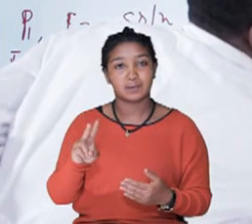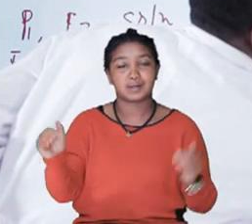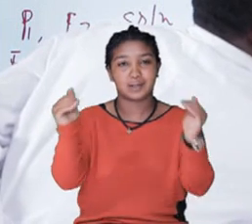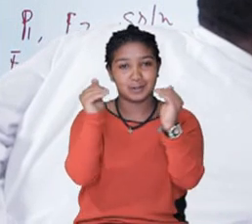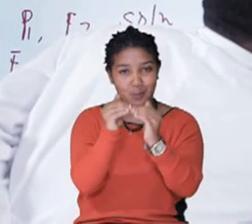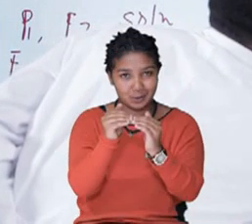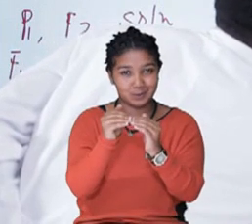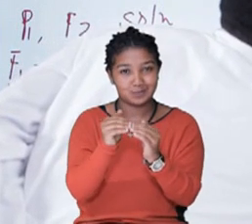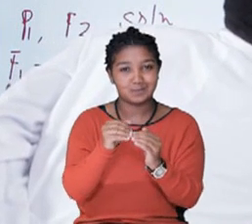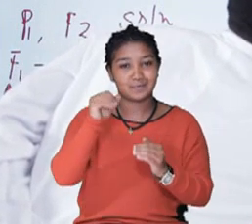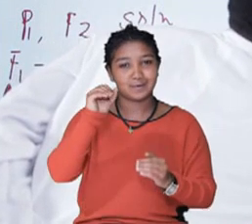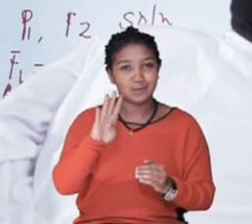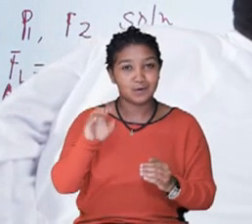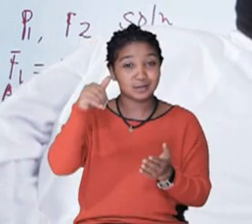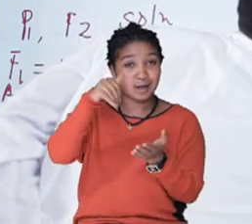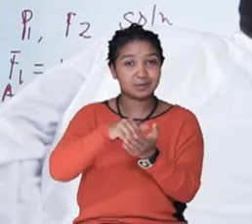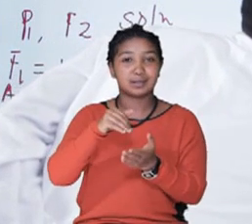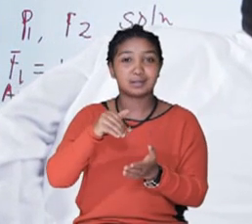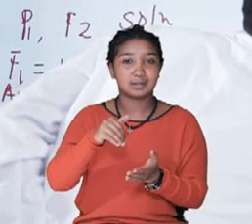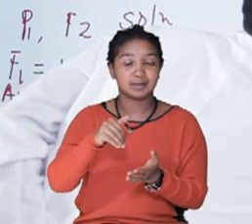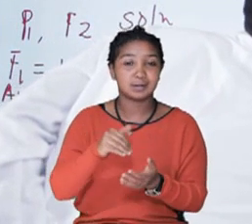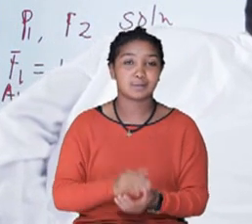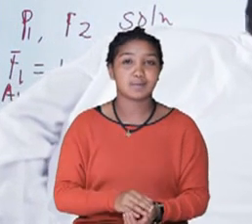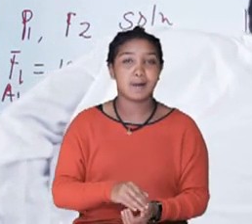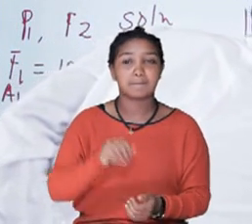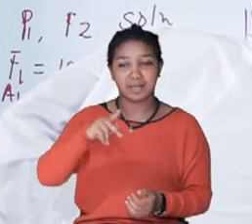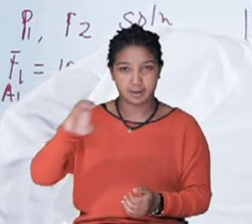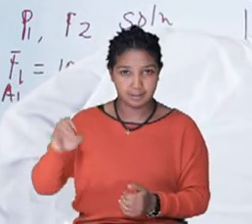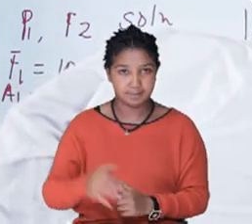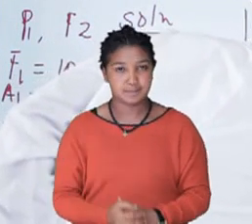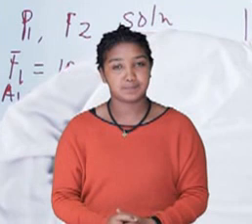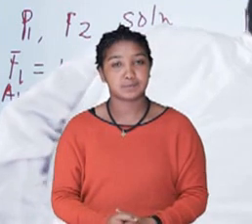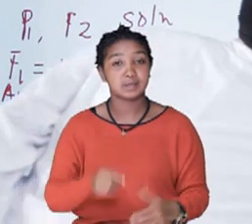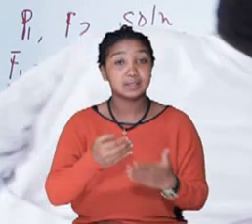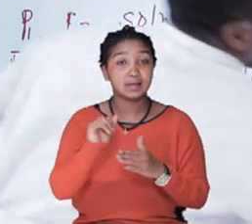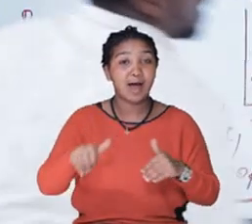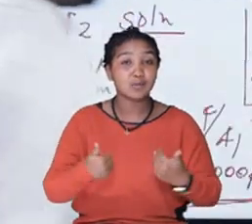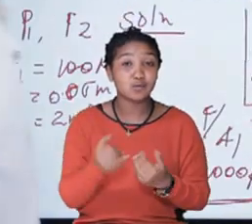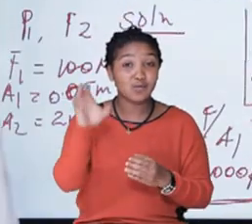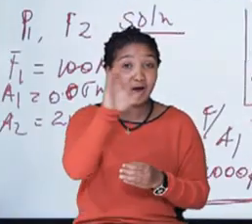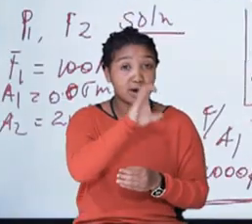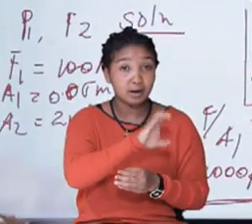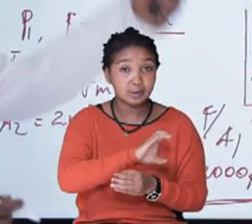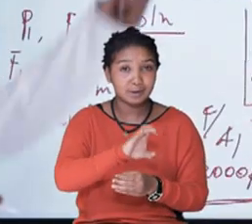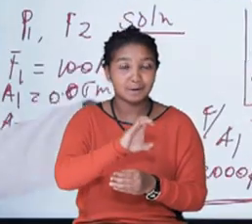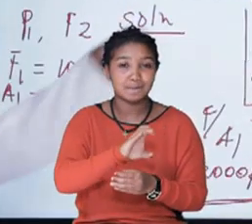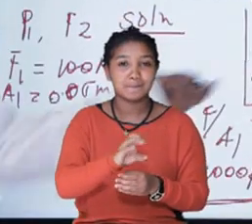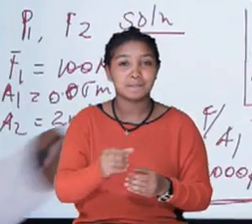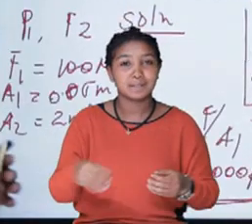F2 is equals to 4,000 what? 4,000 Pascal. This is how to find